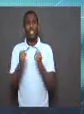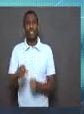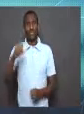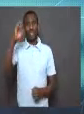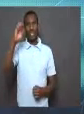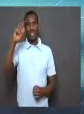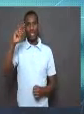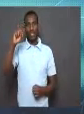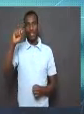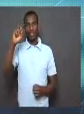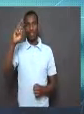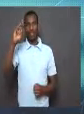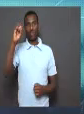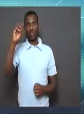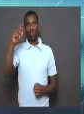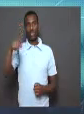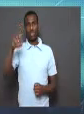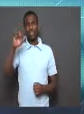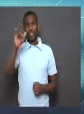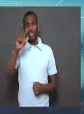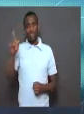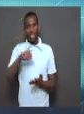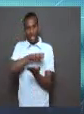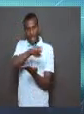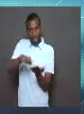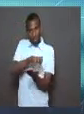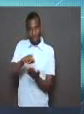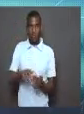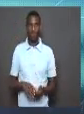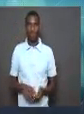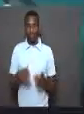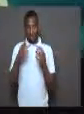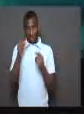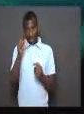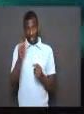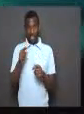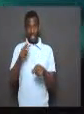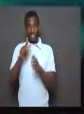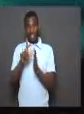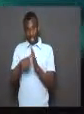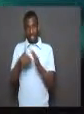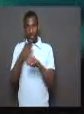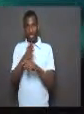Write your answers down, and I will see you in a few minutes.